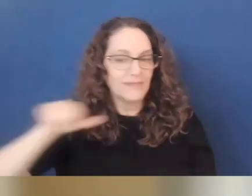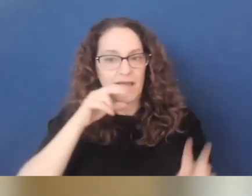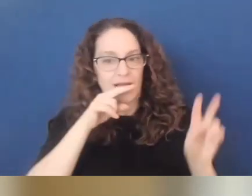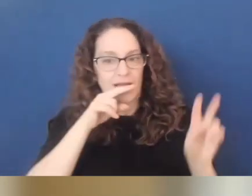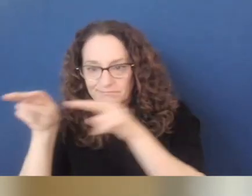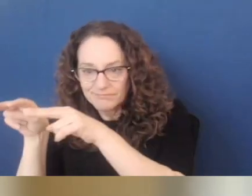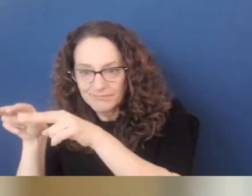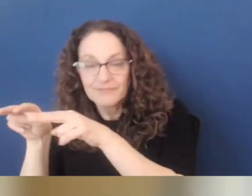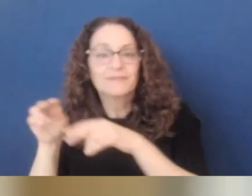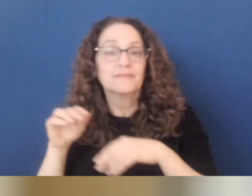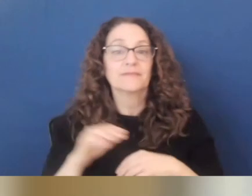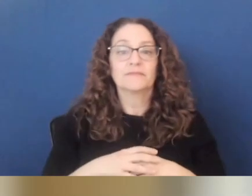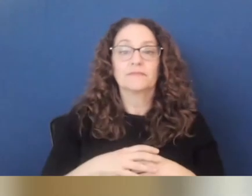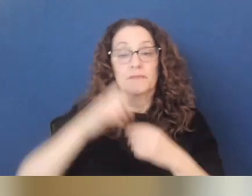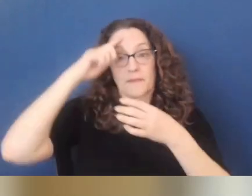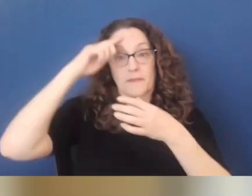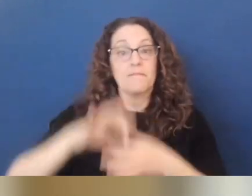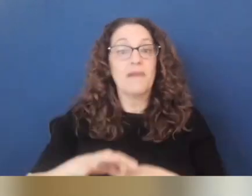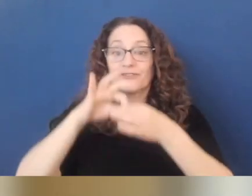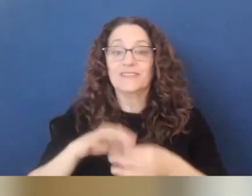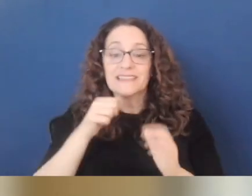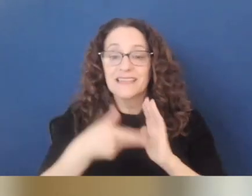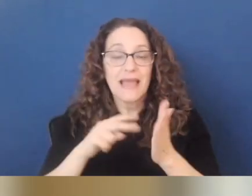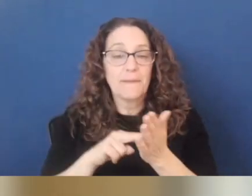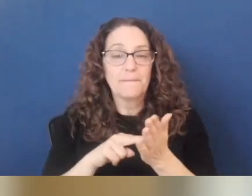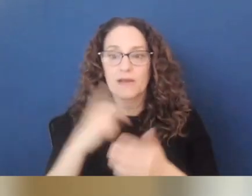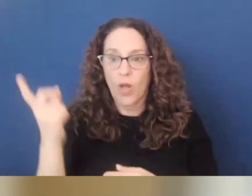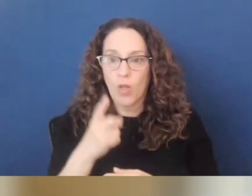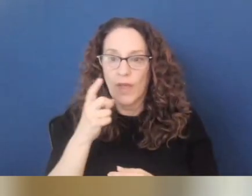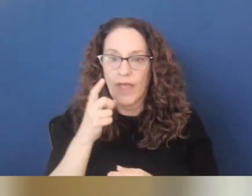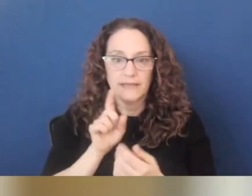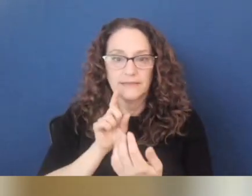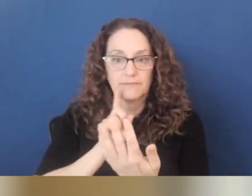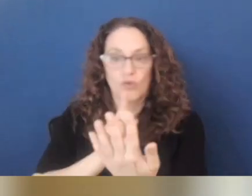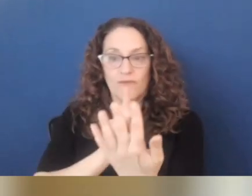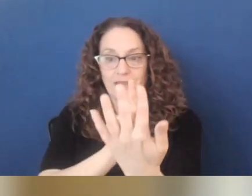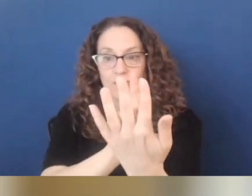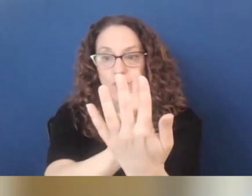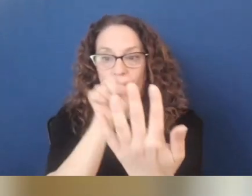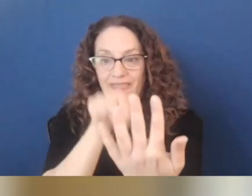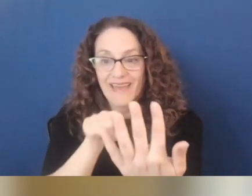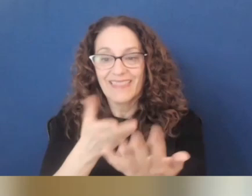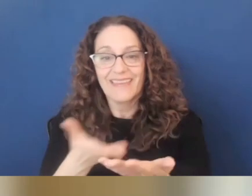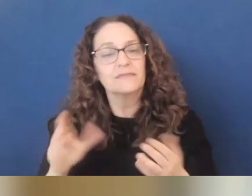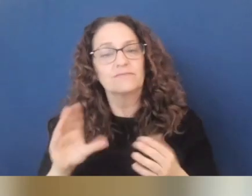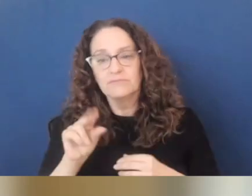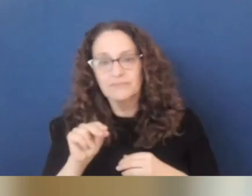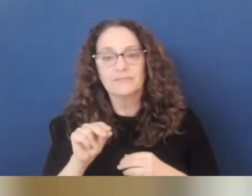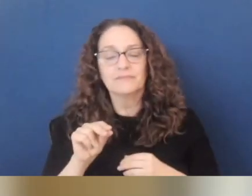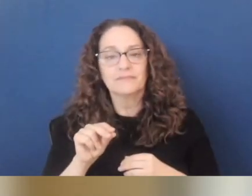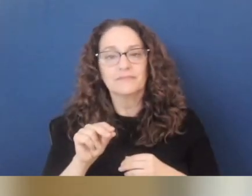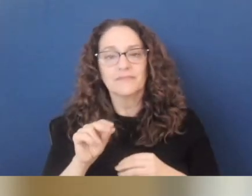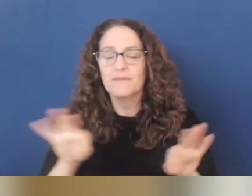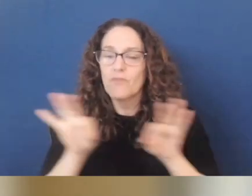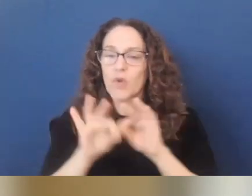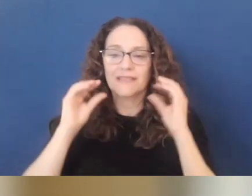is always about going toward, the Buddha taught wise attention, which includes being able to ignore something. It's very